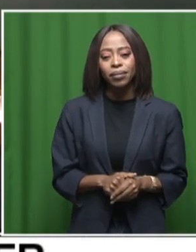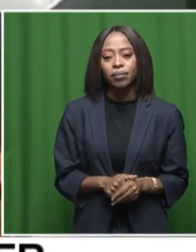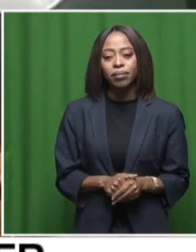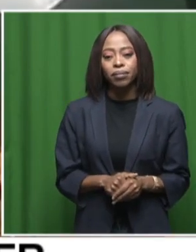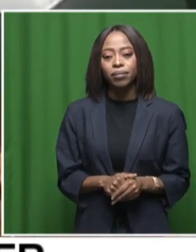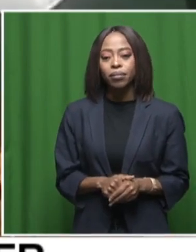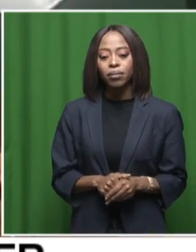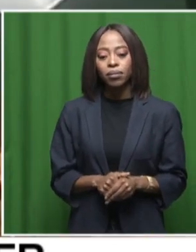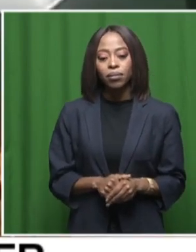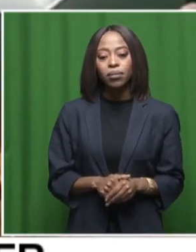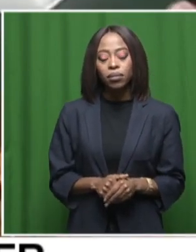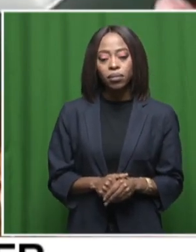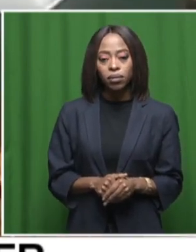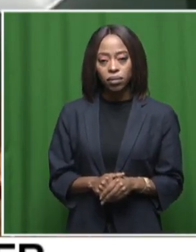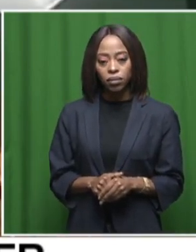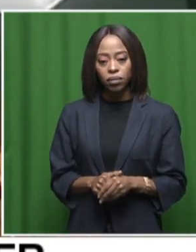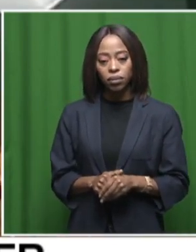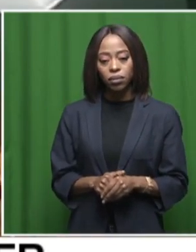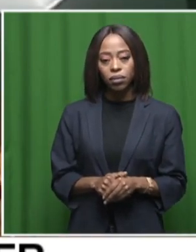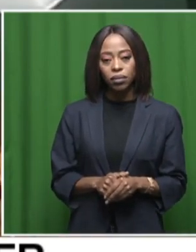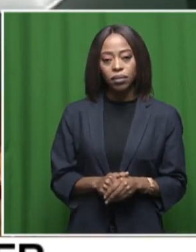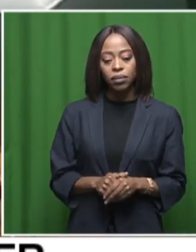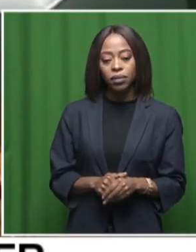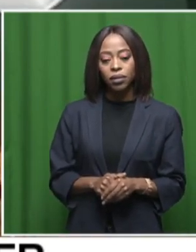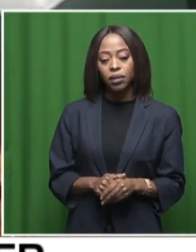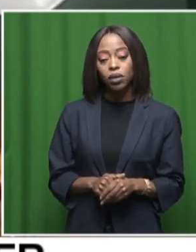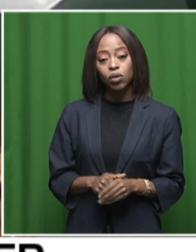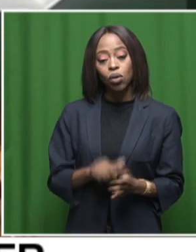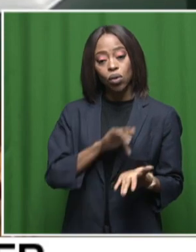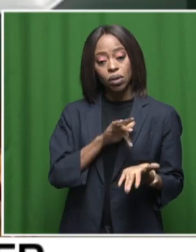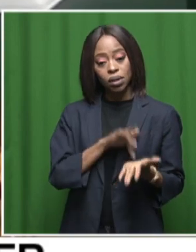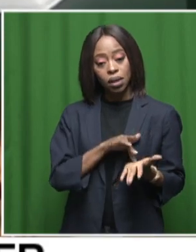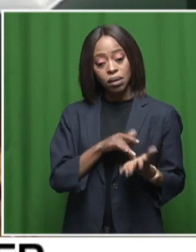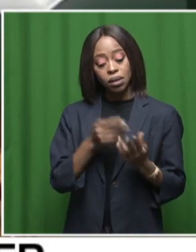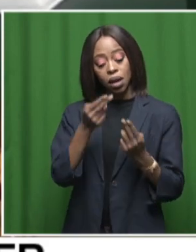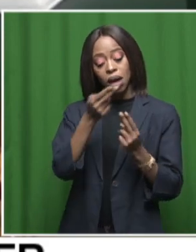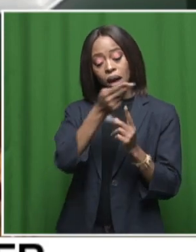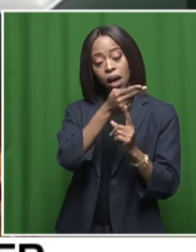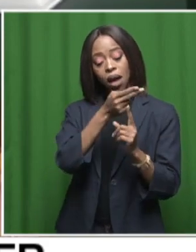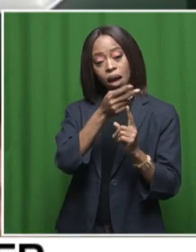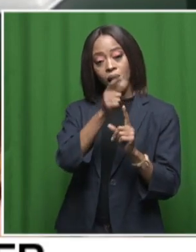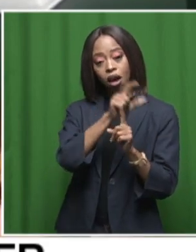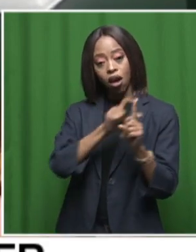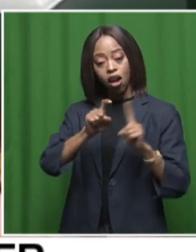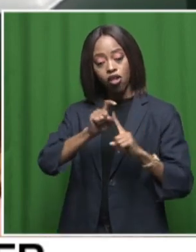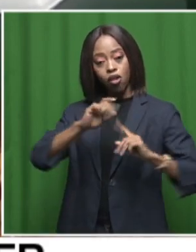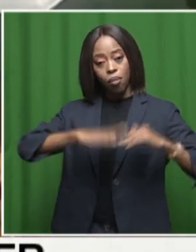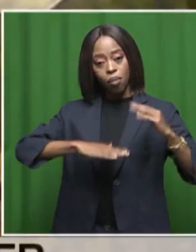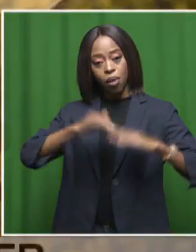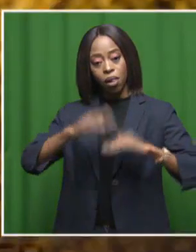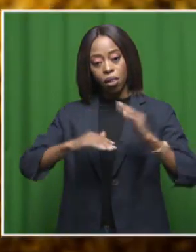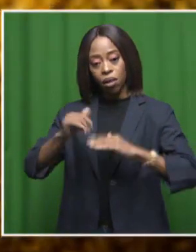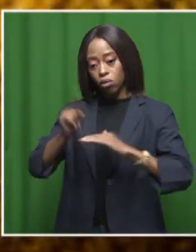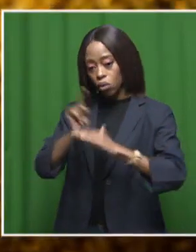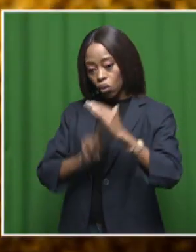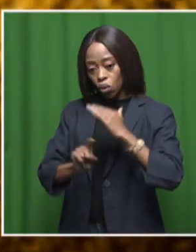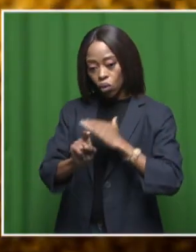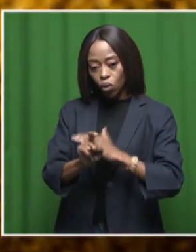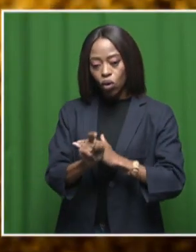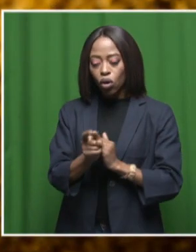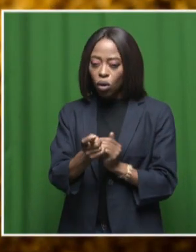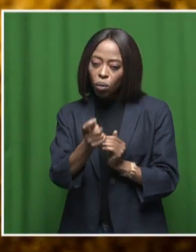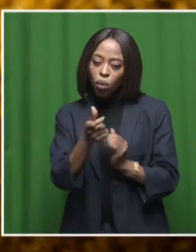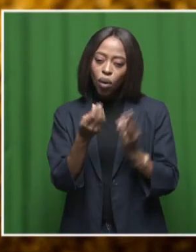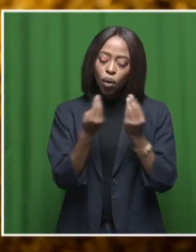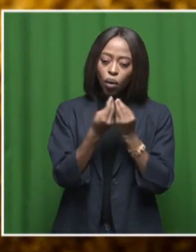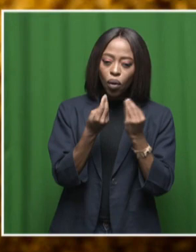So, we're situated in a beautiful heritage building, and if you walk into the shop, you'll see that there's little quirky,